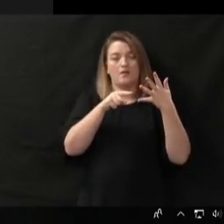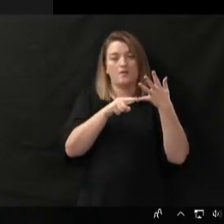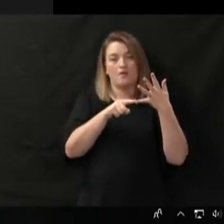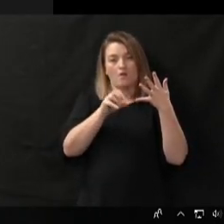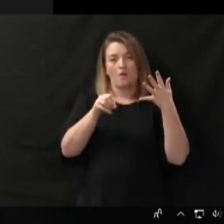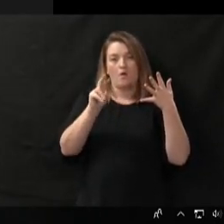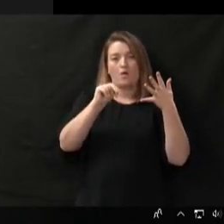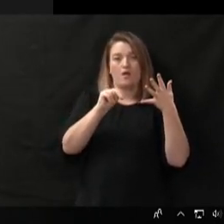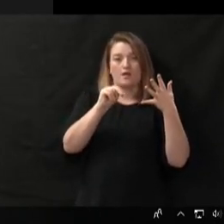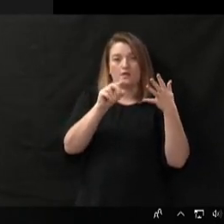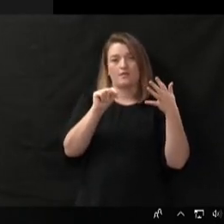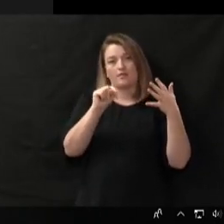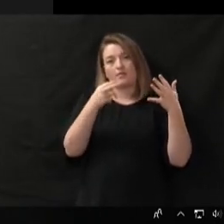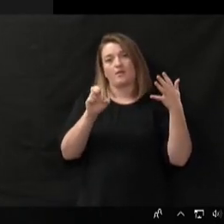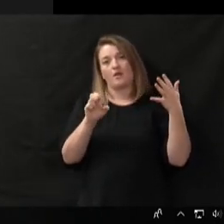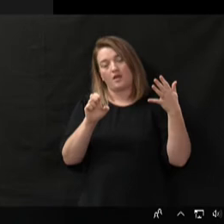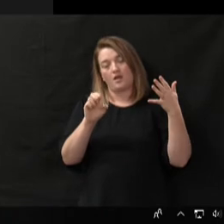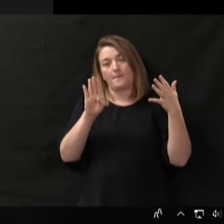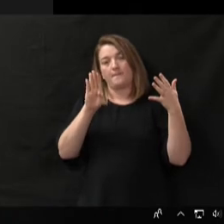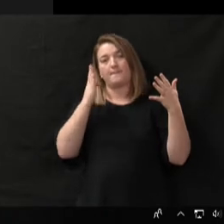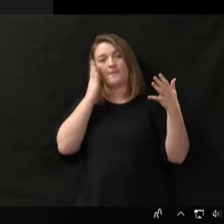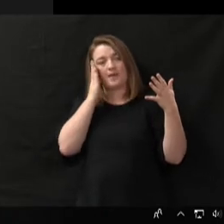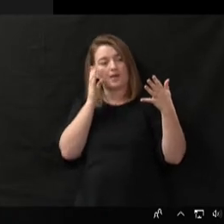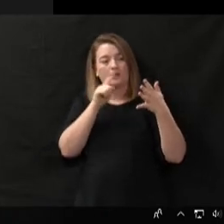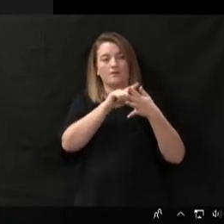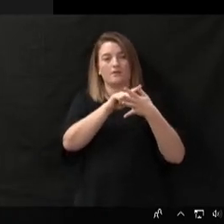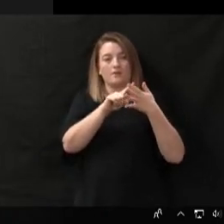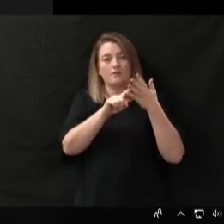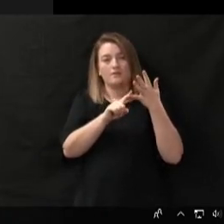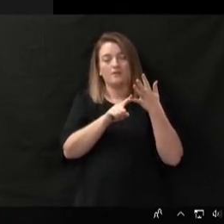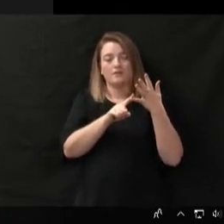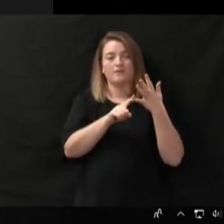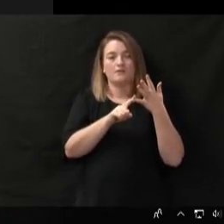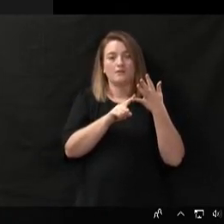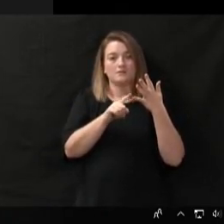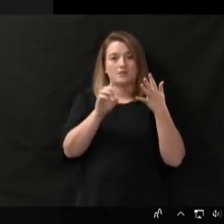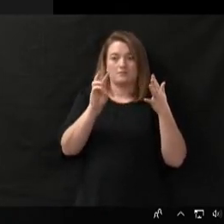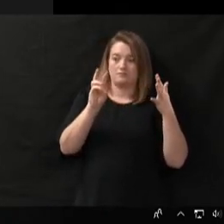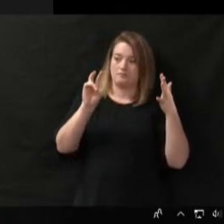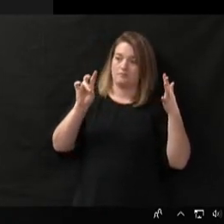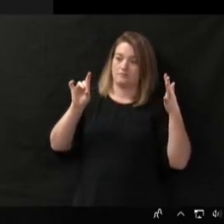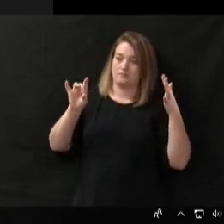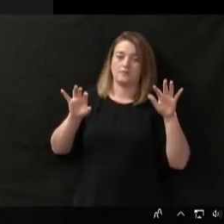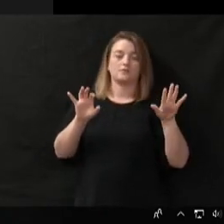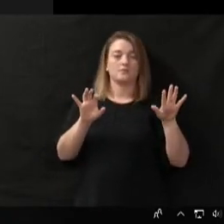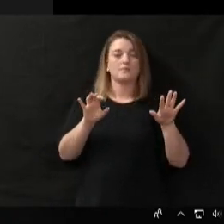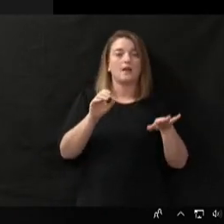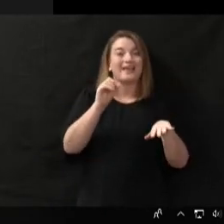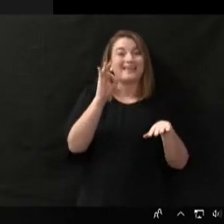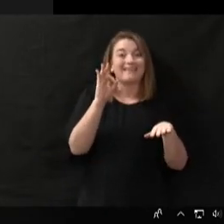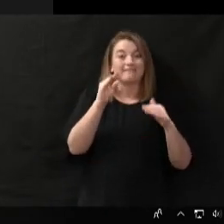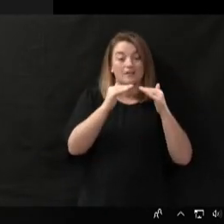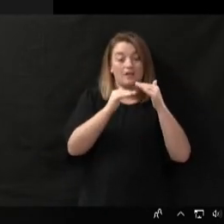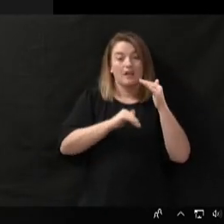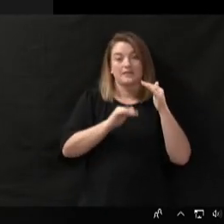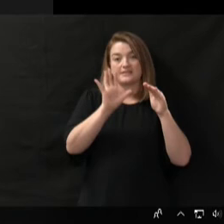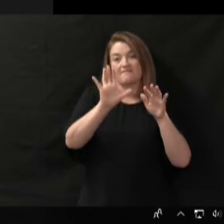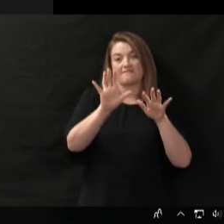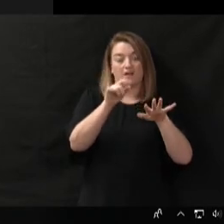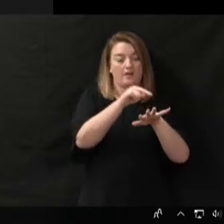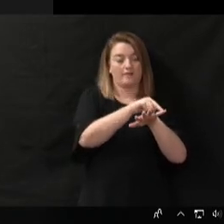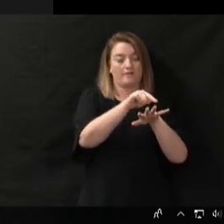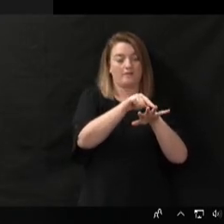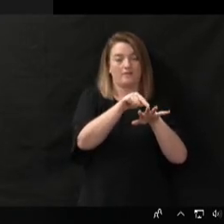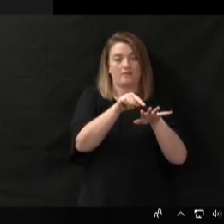back. But if it's only a three or less than five, then that's an easy one. I will stop.